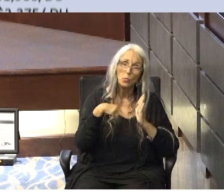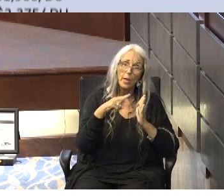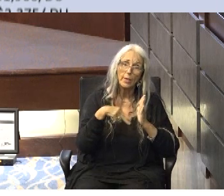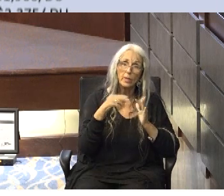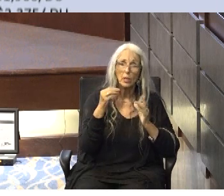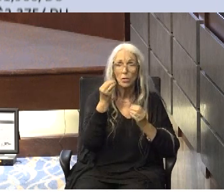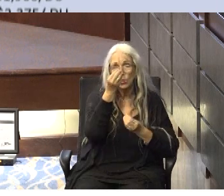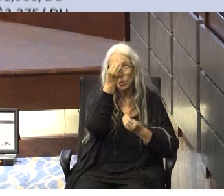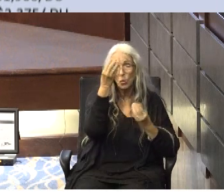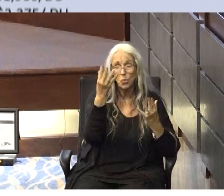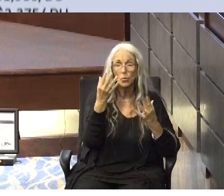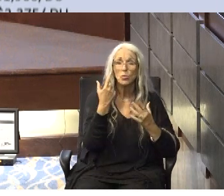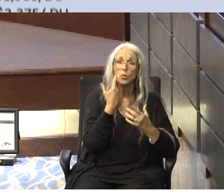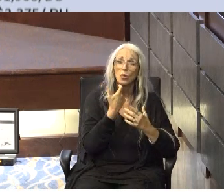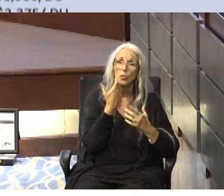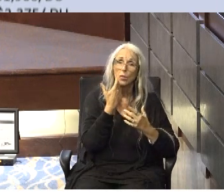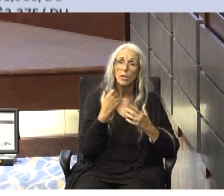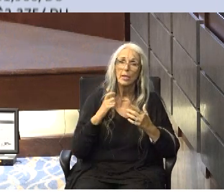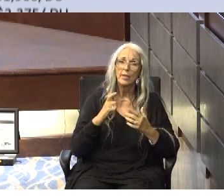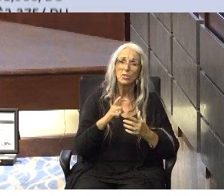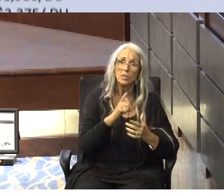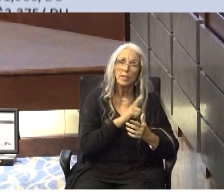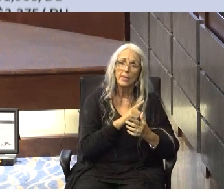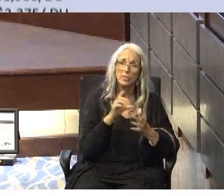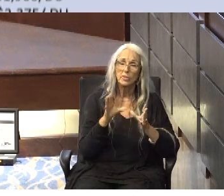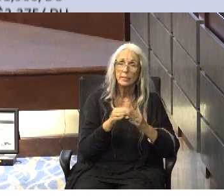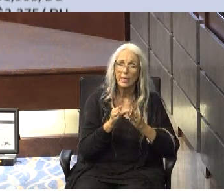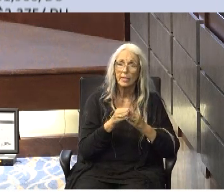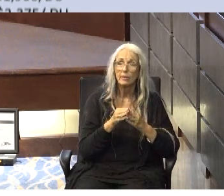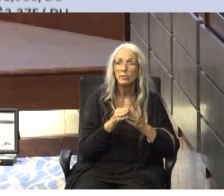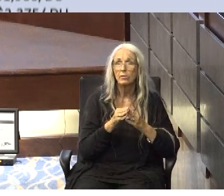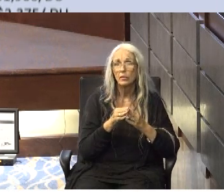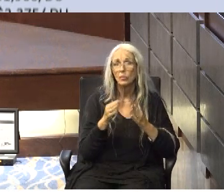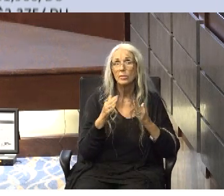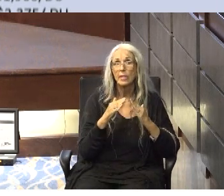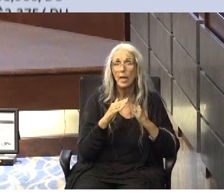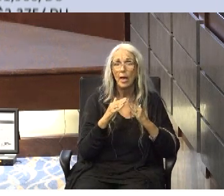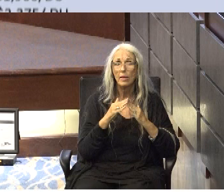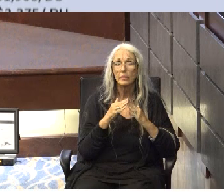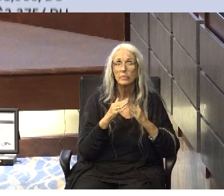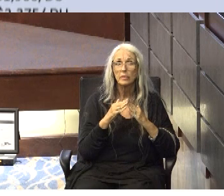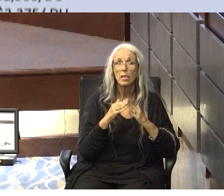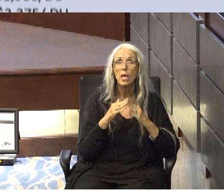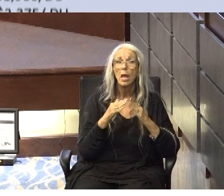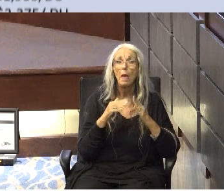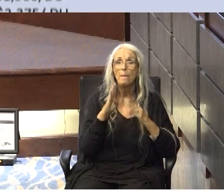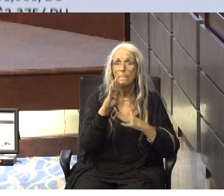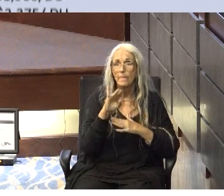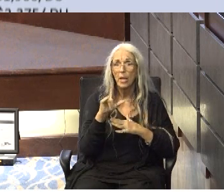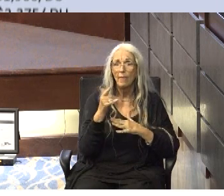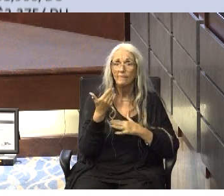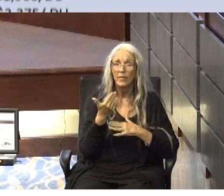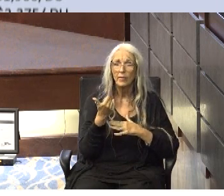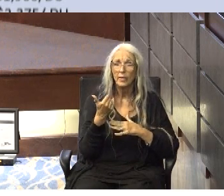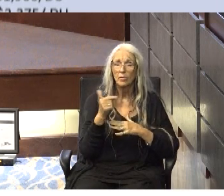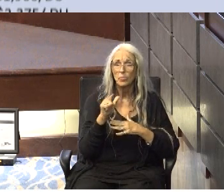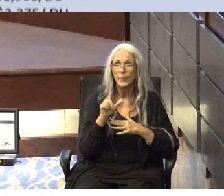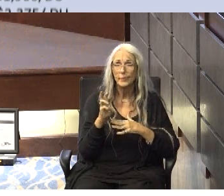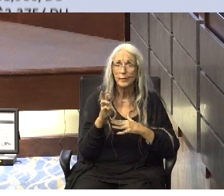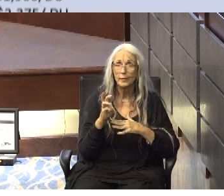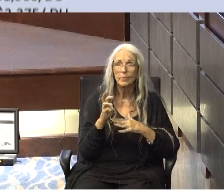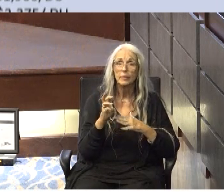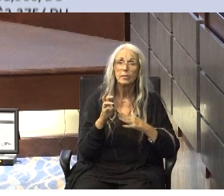news. During the recent legislative session, there was House Bill 1526 to where cities